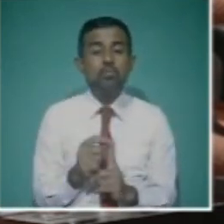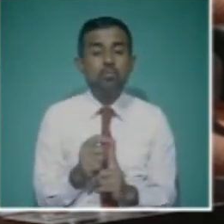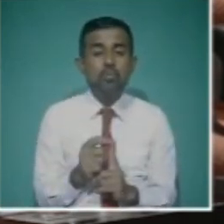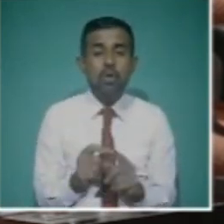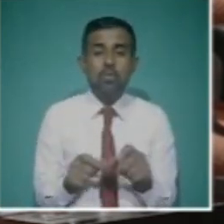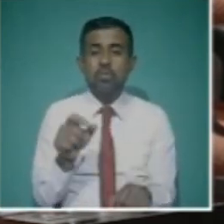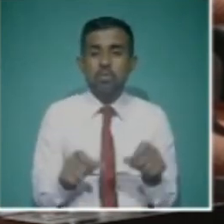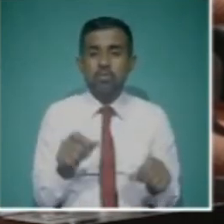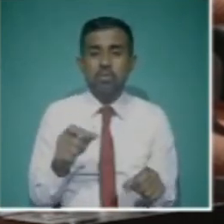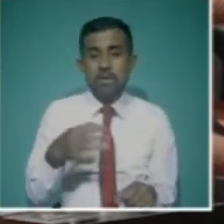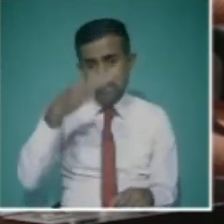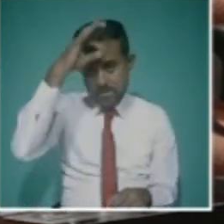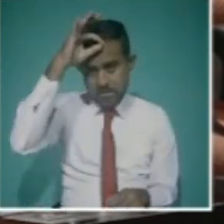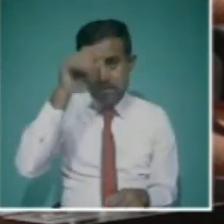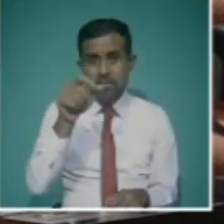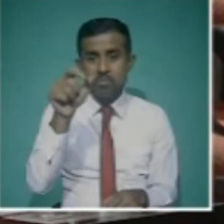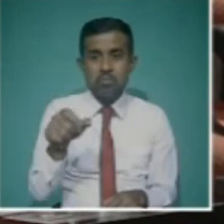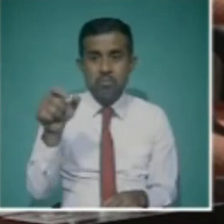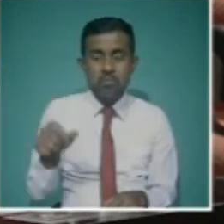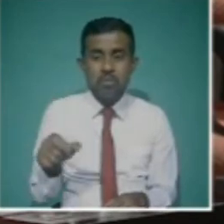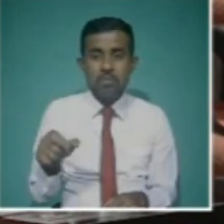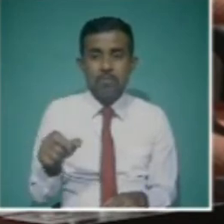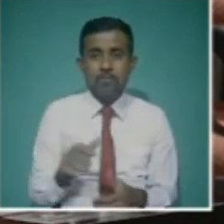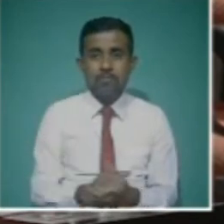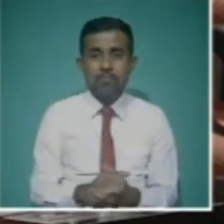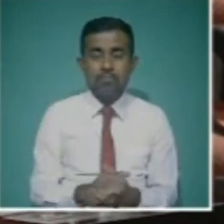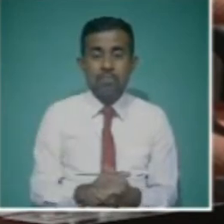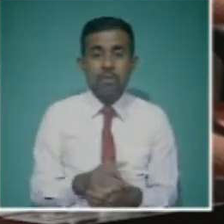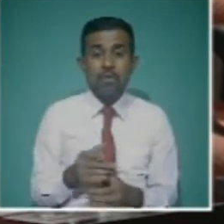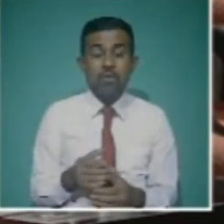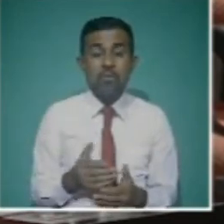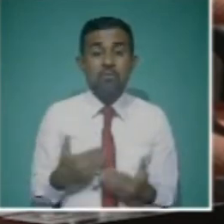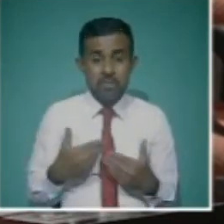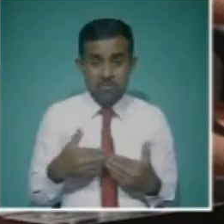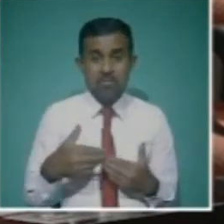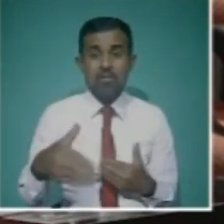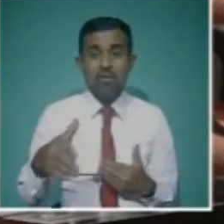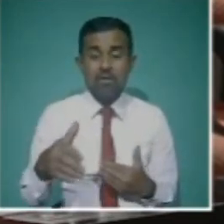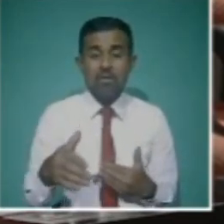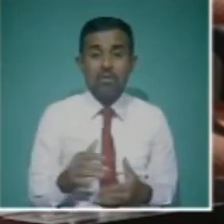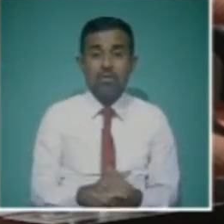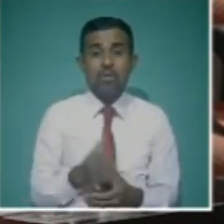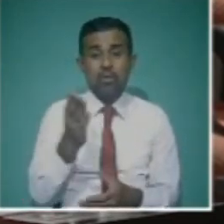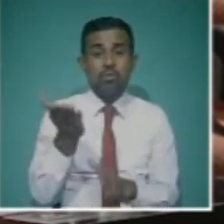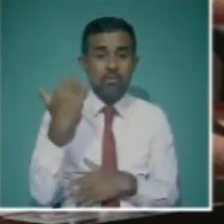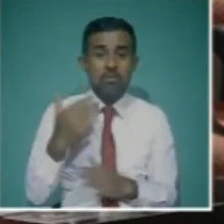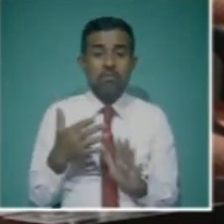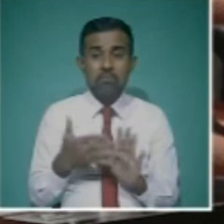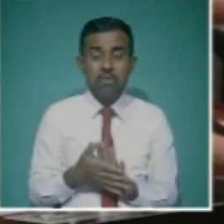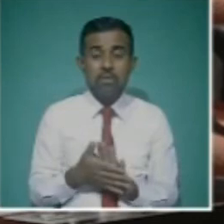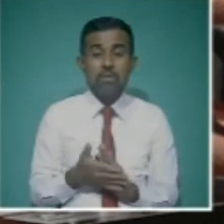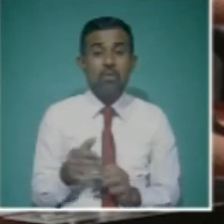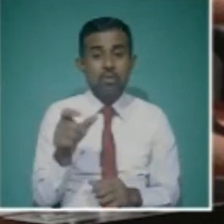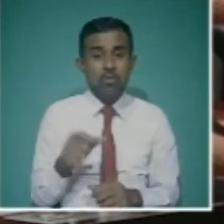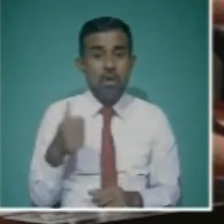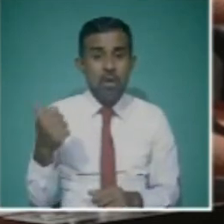have rooked and who are ultimately paying today, will also rethink. Then you'll have a totally different scenario